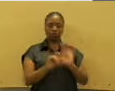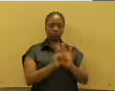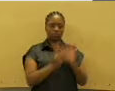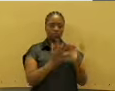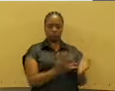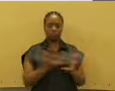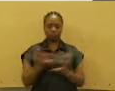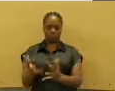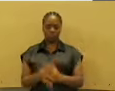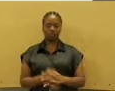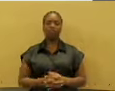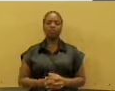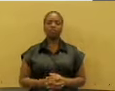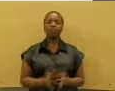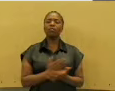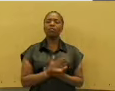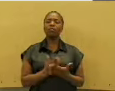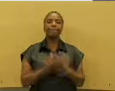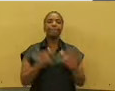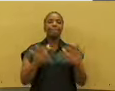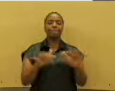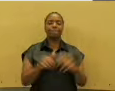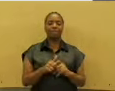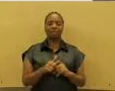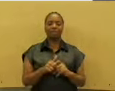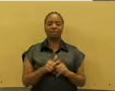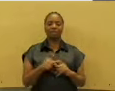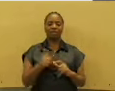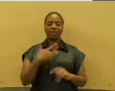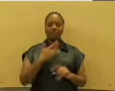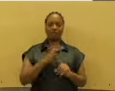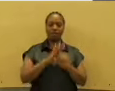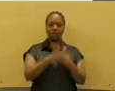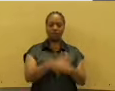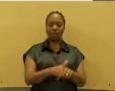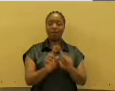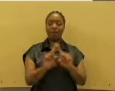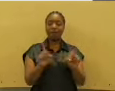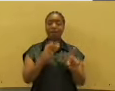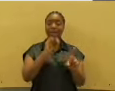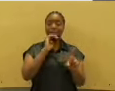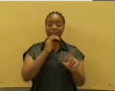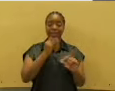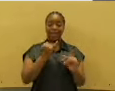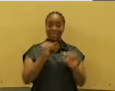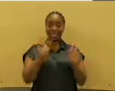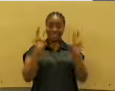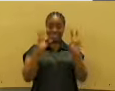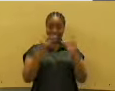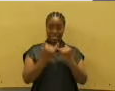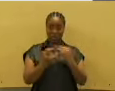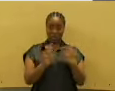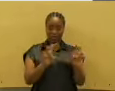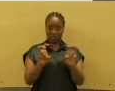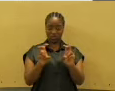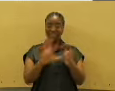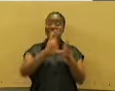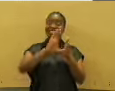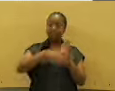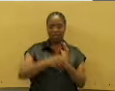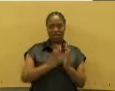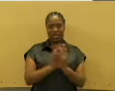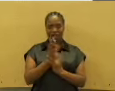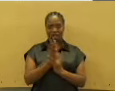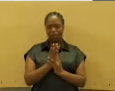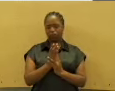be on the fringe of society that are marginalized, but it's not just sexual issues that we're worried about. Disability access, well,